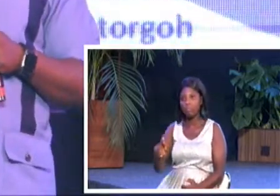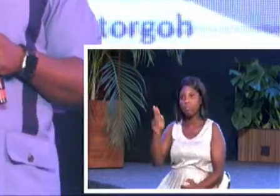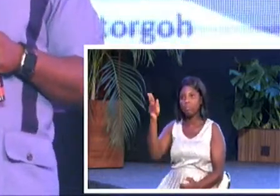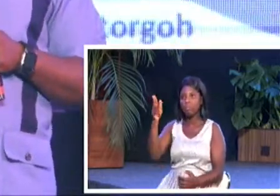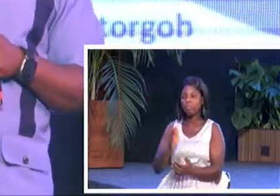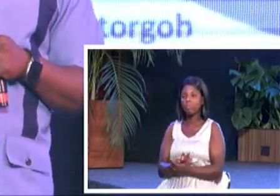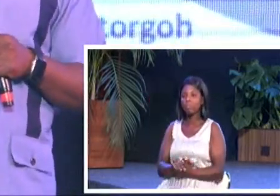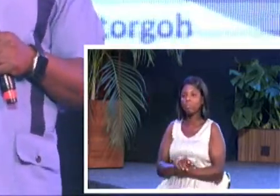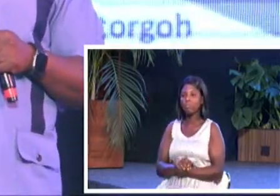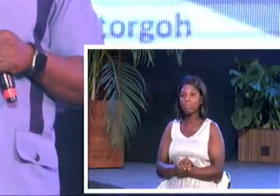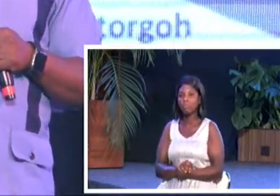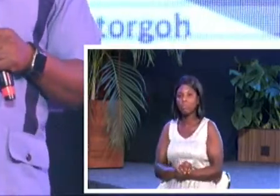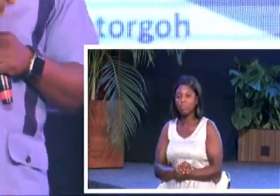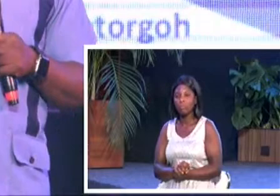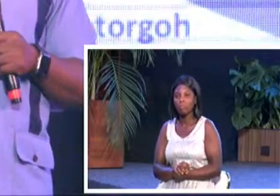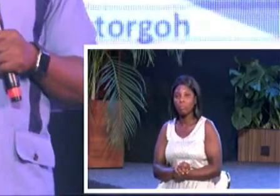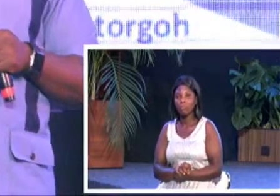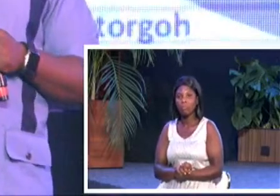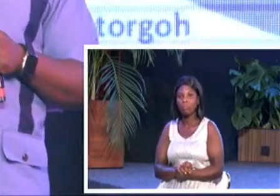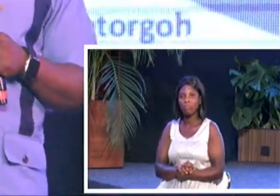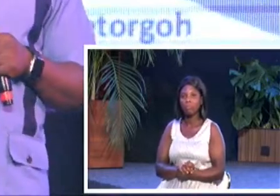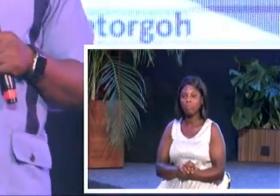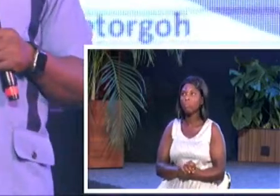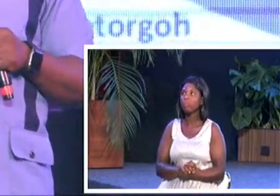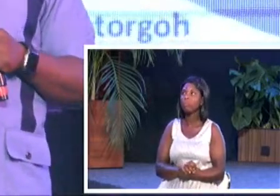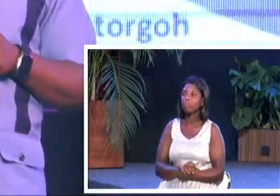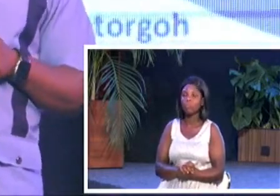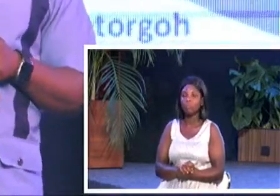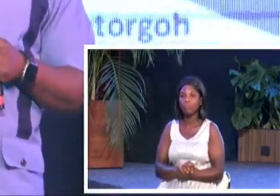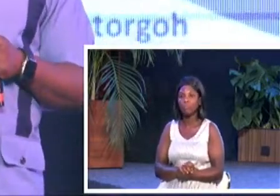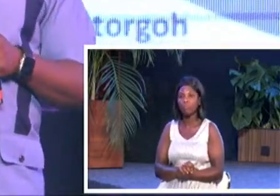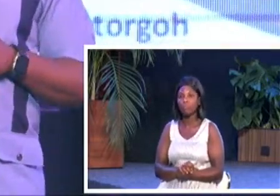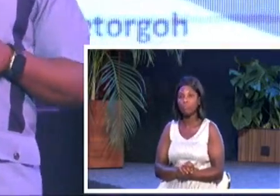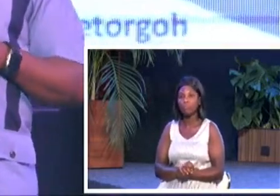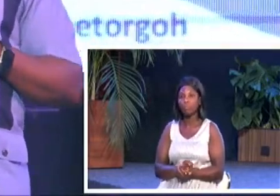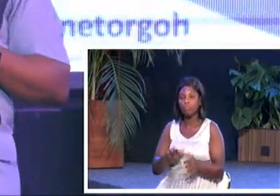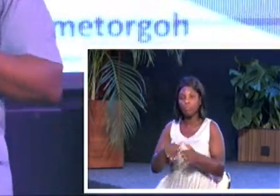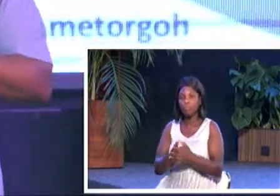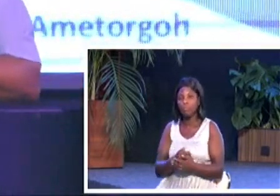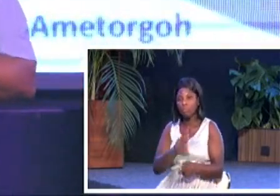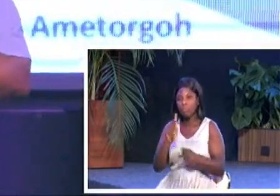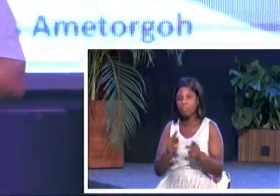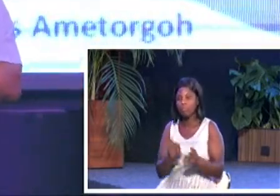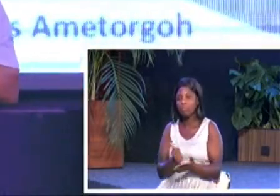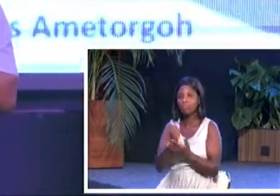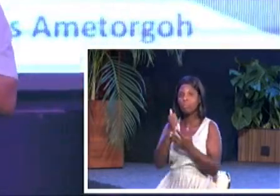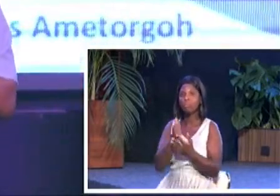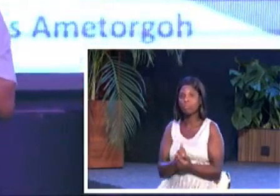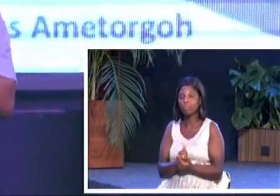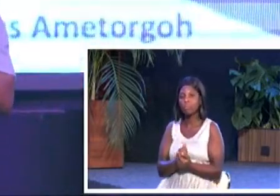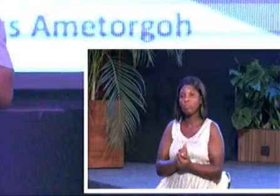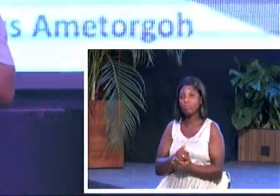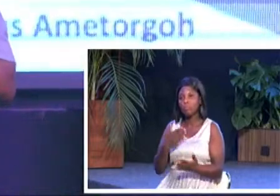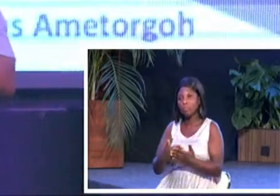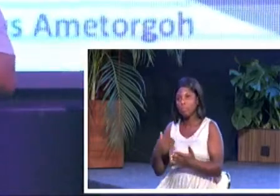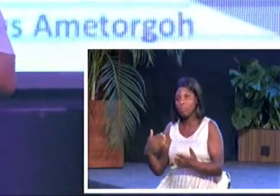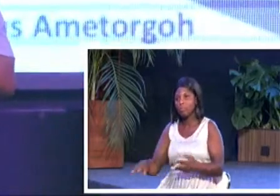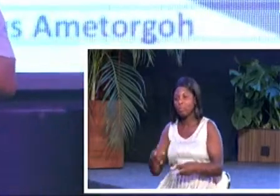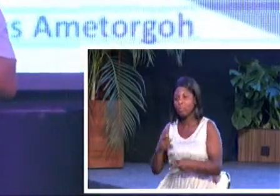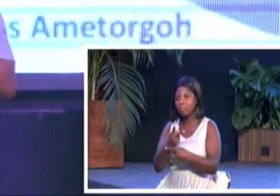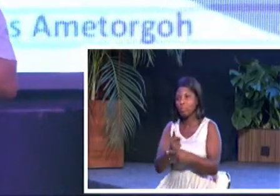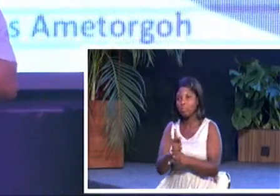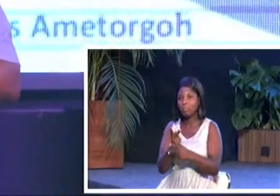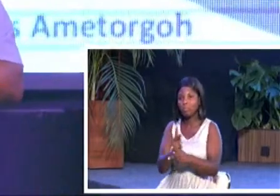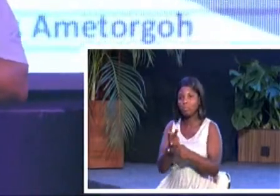to the website, they go and visit there, read about it, buy the product, or if they are even going to do live chat or